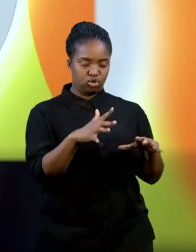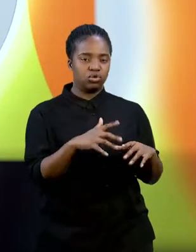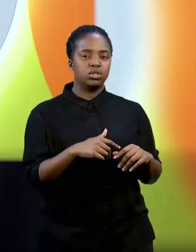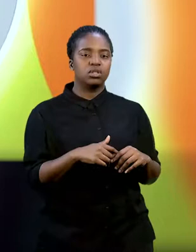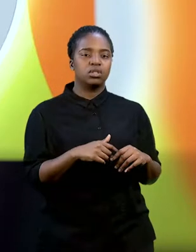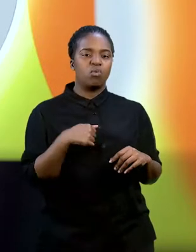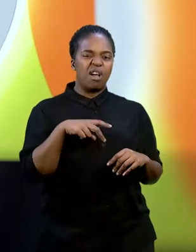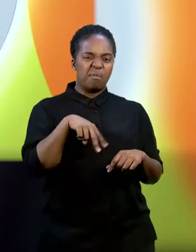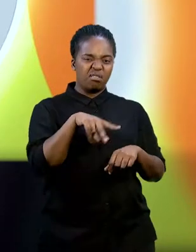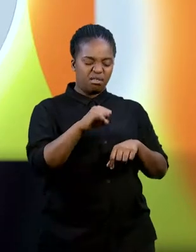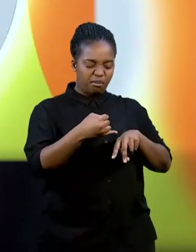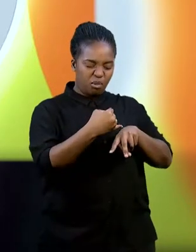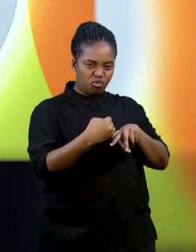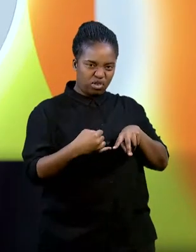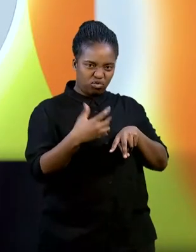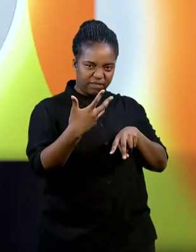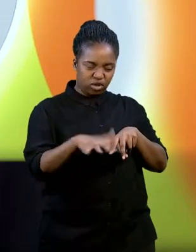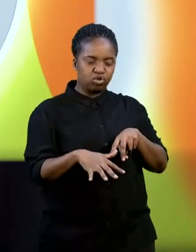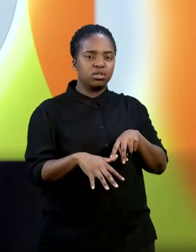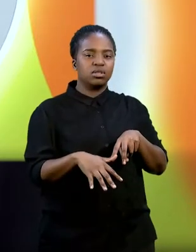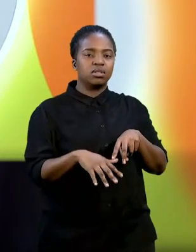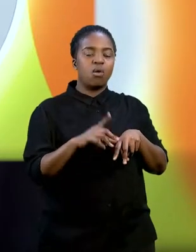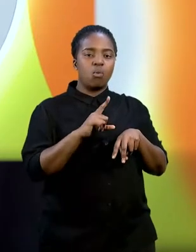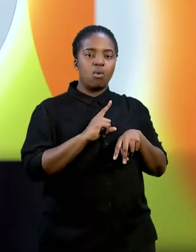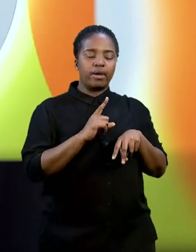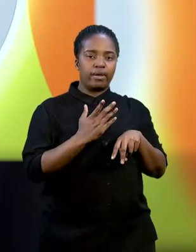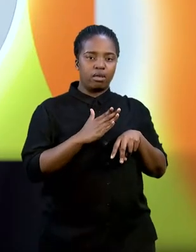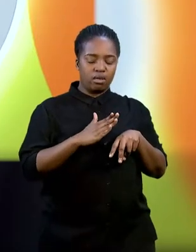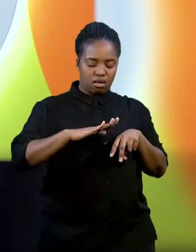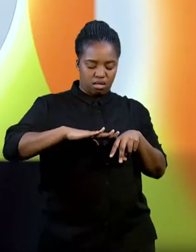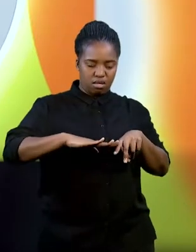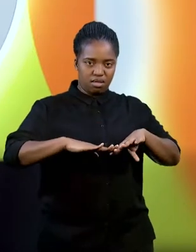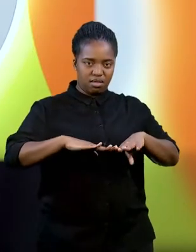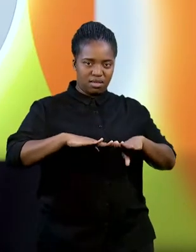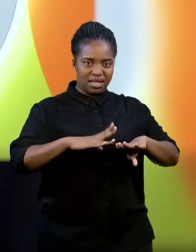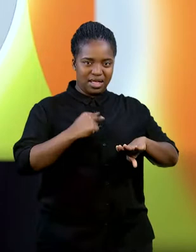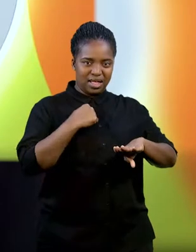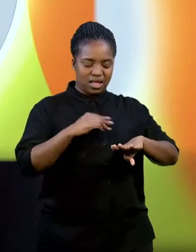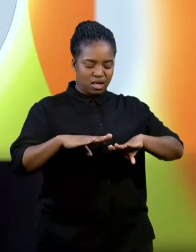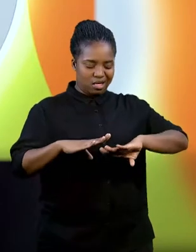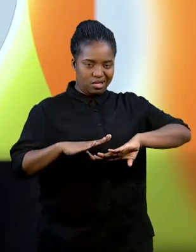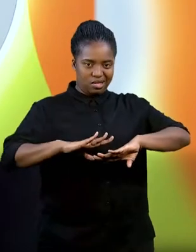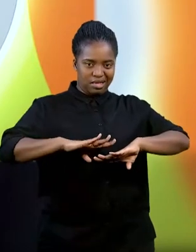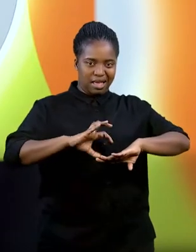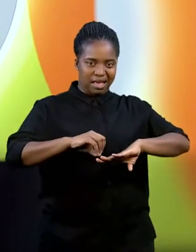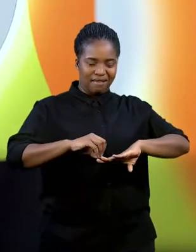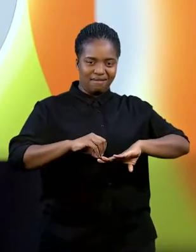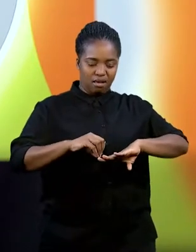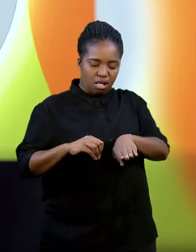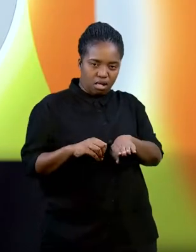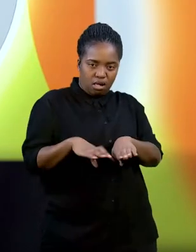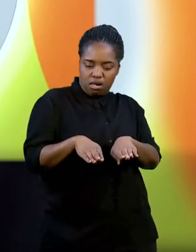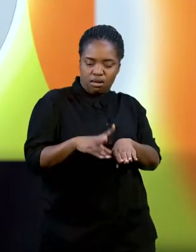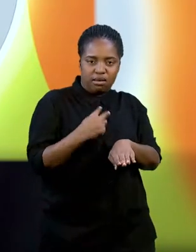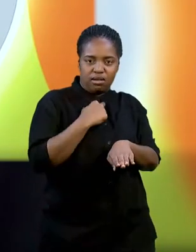ne e tshwantse gore ba utlwile maoto a ka because ne sa le straight. Even